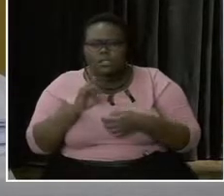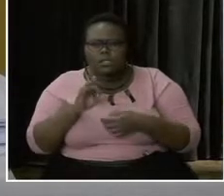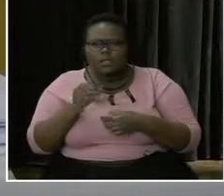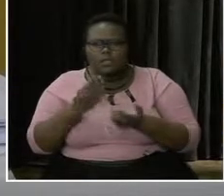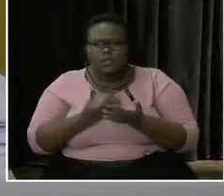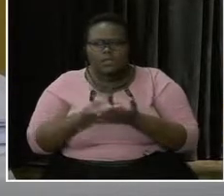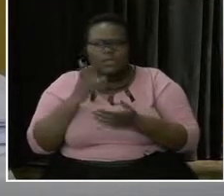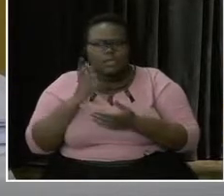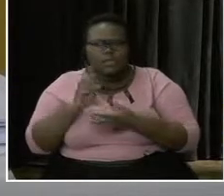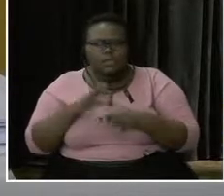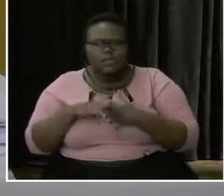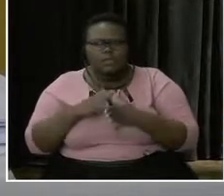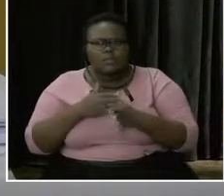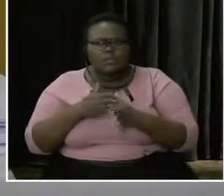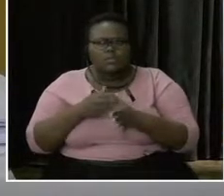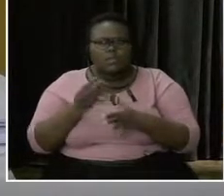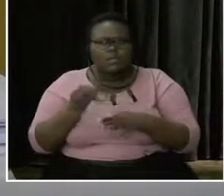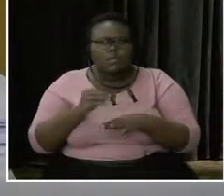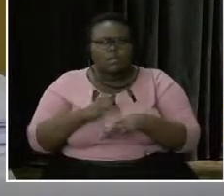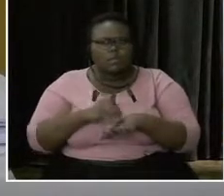this problem, but thank you.